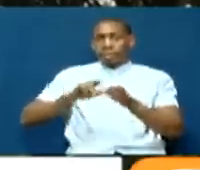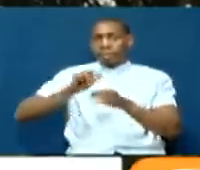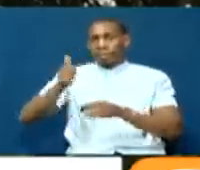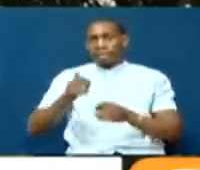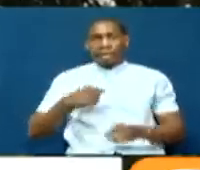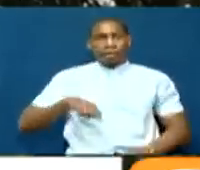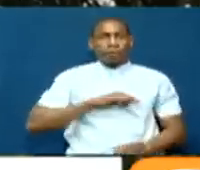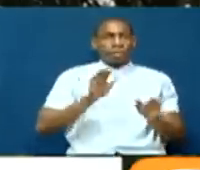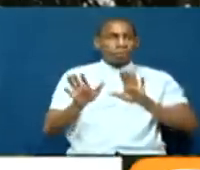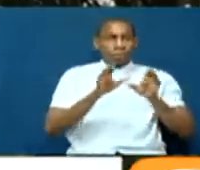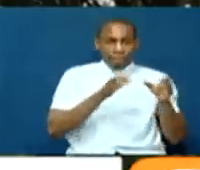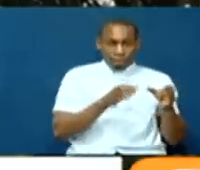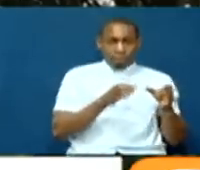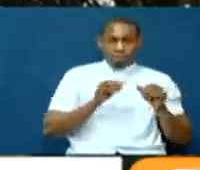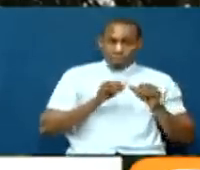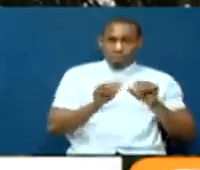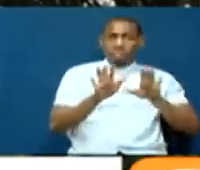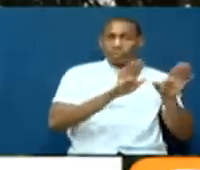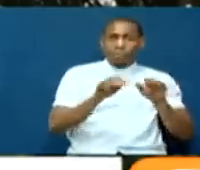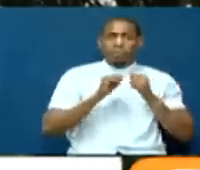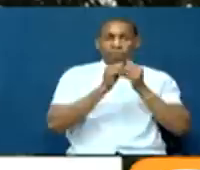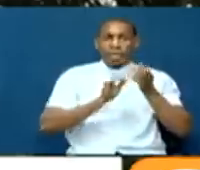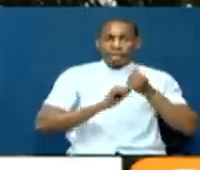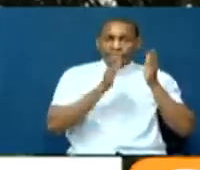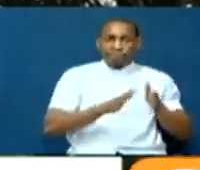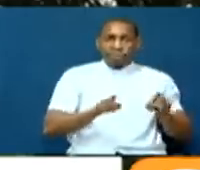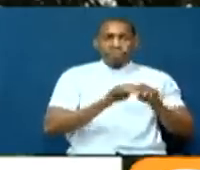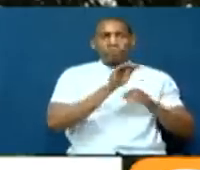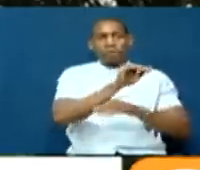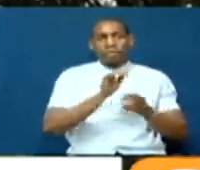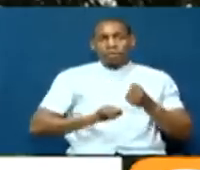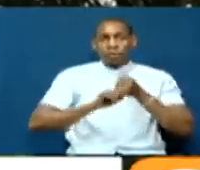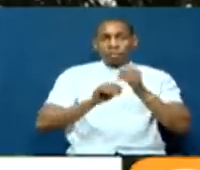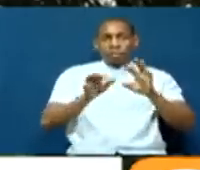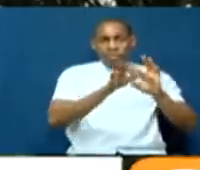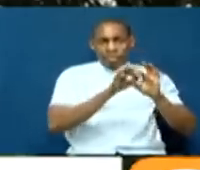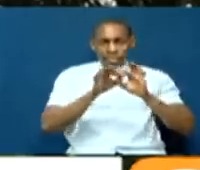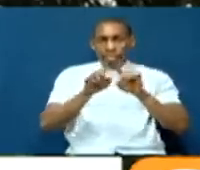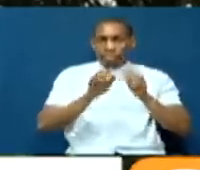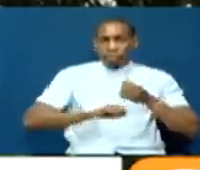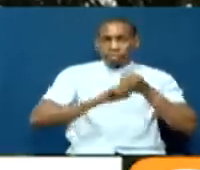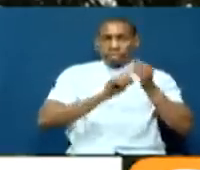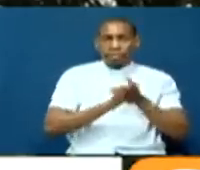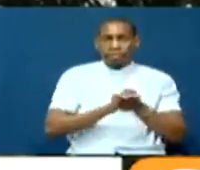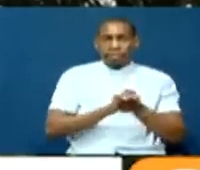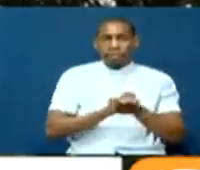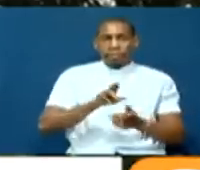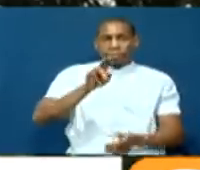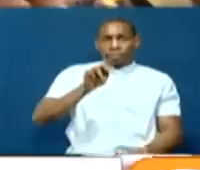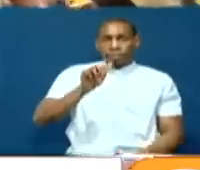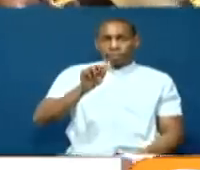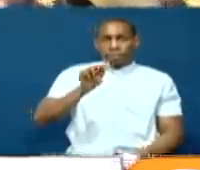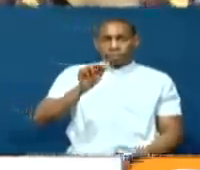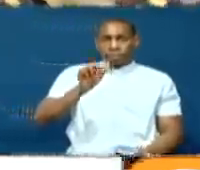So sisi kama Wiper tabaki kuwa Wiper na wafuasi wetu tutawahimiza waunge azimio mkono na waunge Abdul Swamba Sharif Nasir